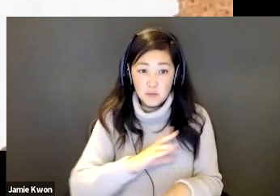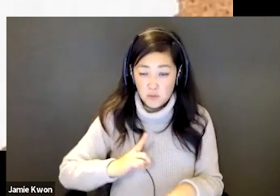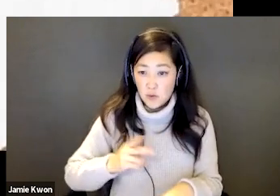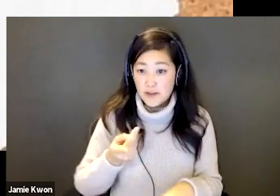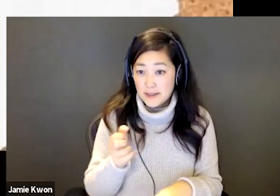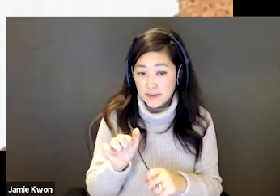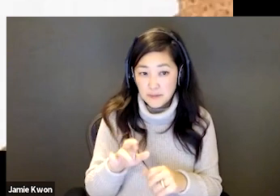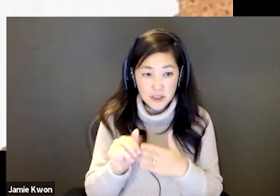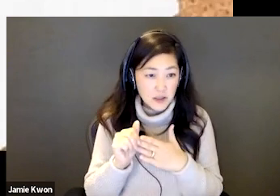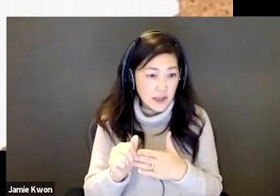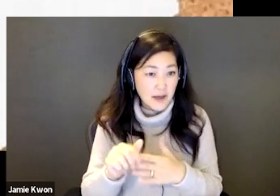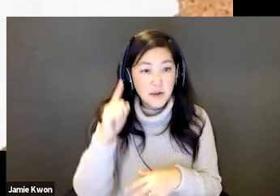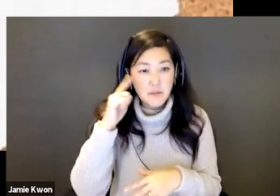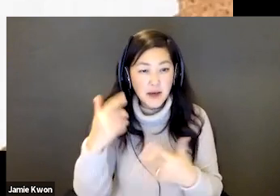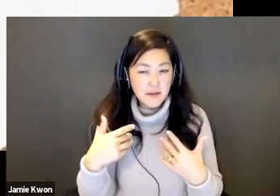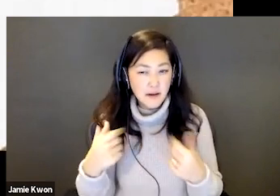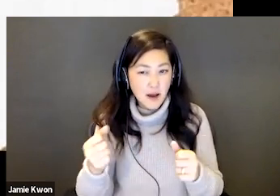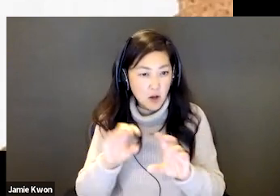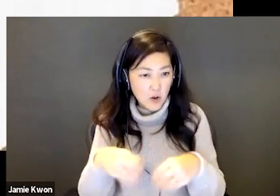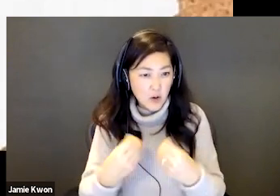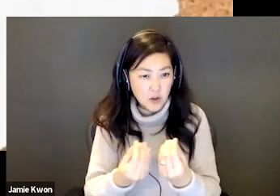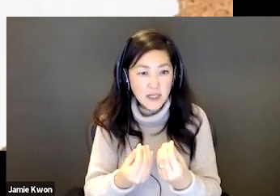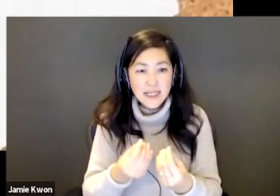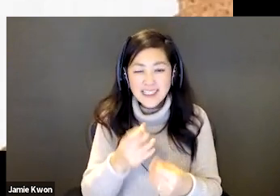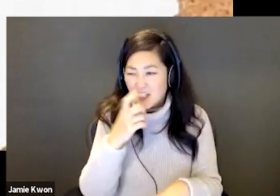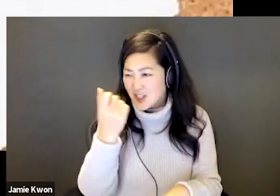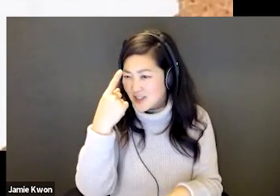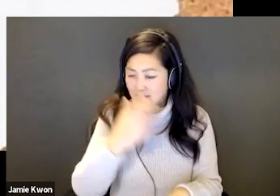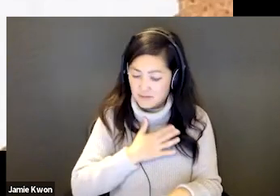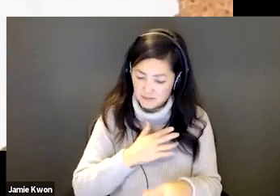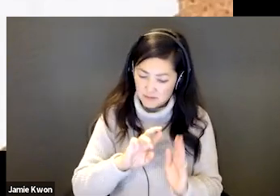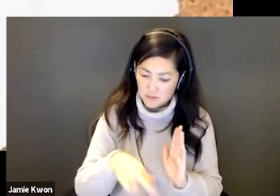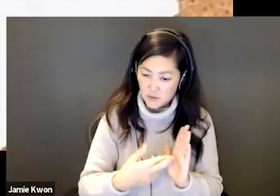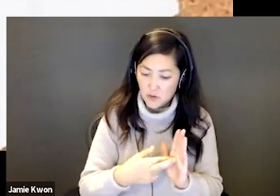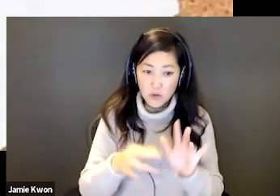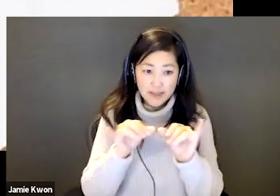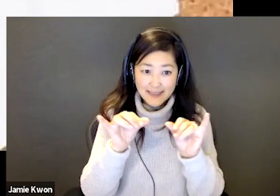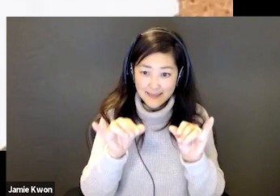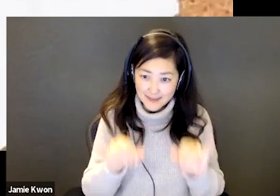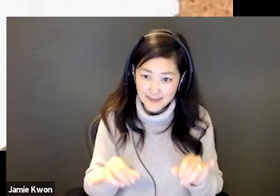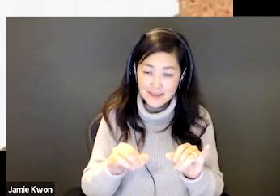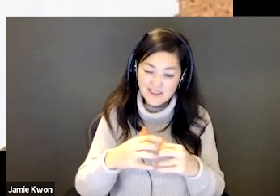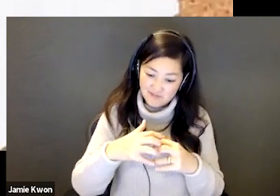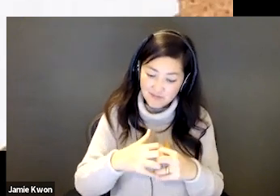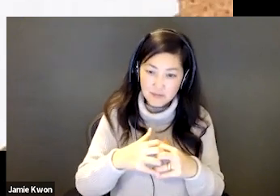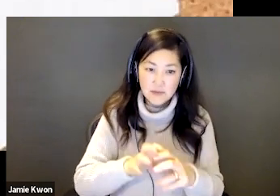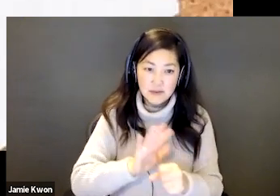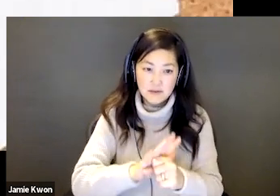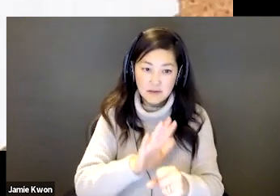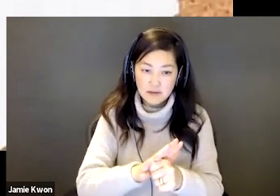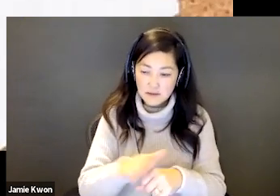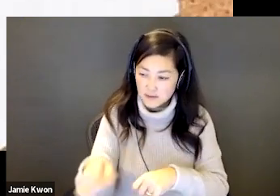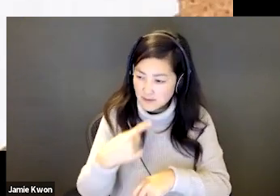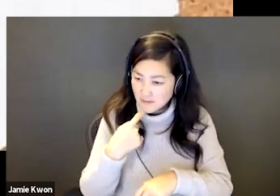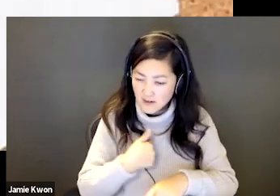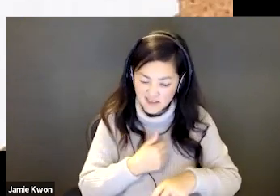health organization did not understand my role as systemic advocate. And they accused me